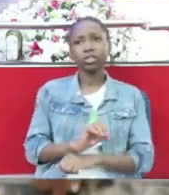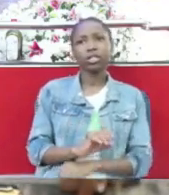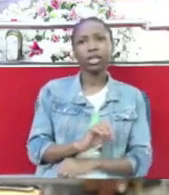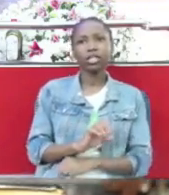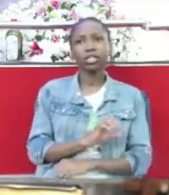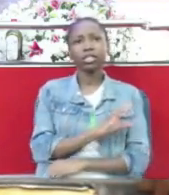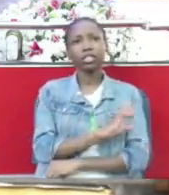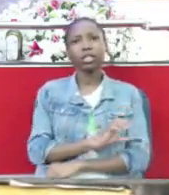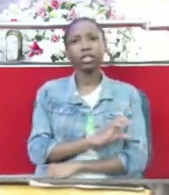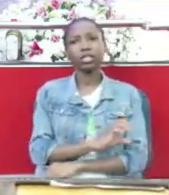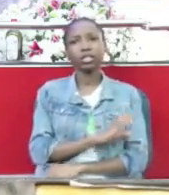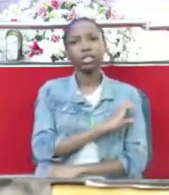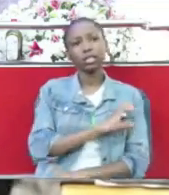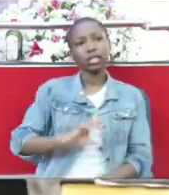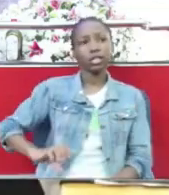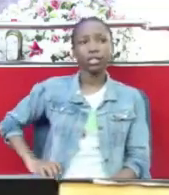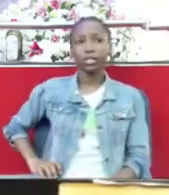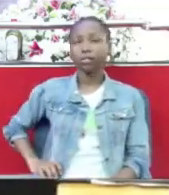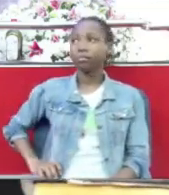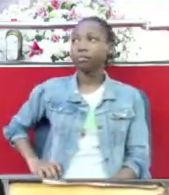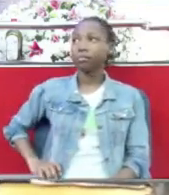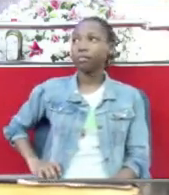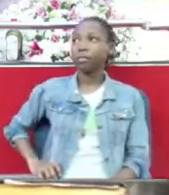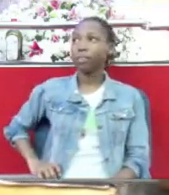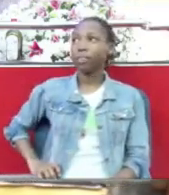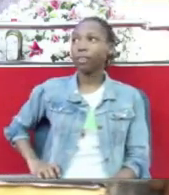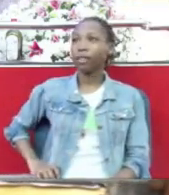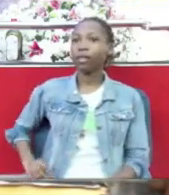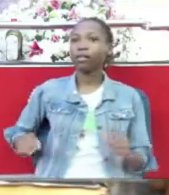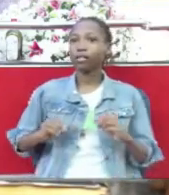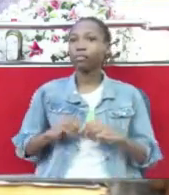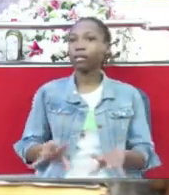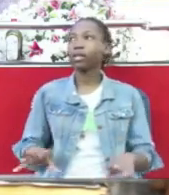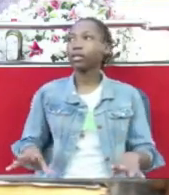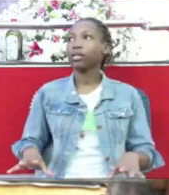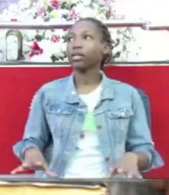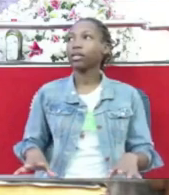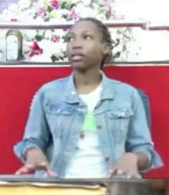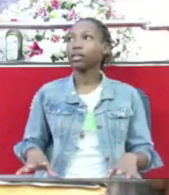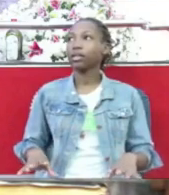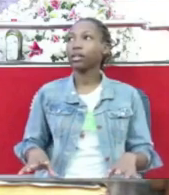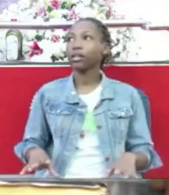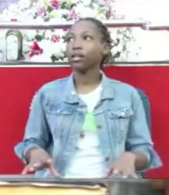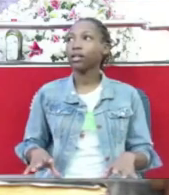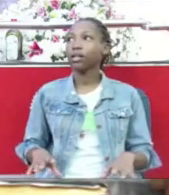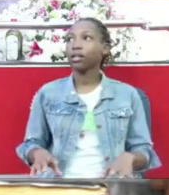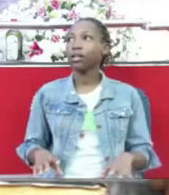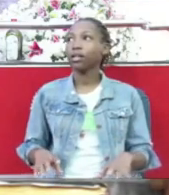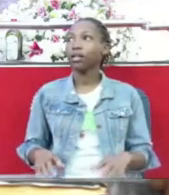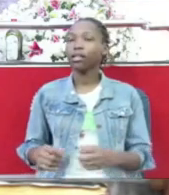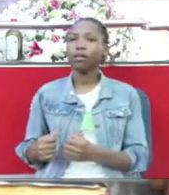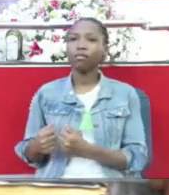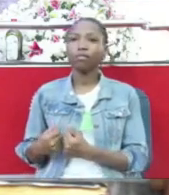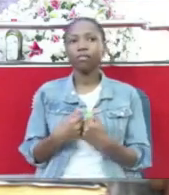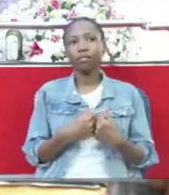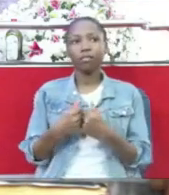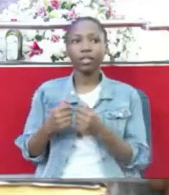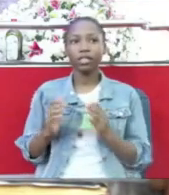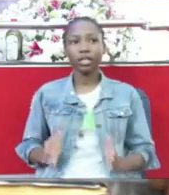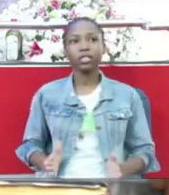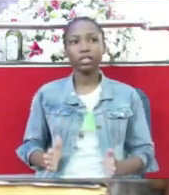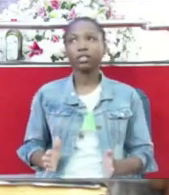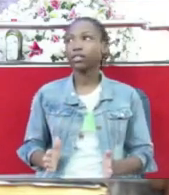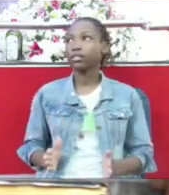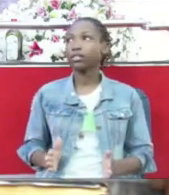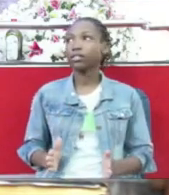that would the gospel would ride on and accelerate. Their military, which could conquer and occupy anywhere, anyone, anytime. Walikuwa